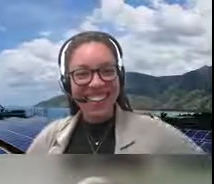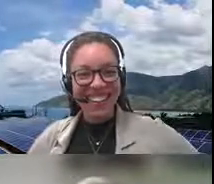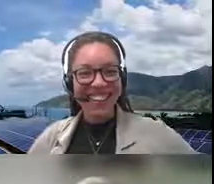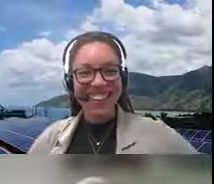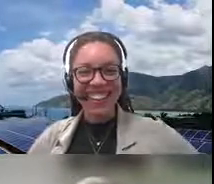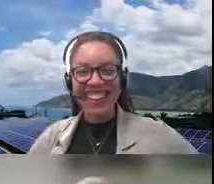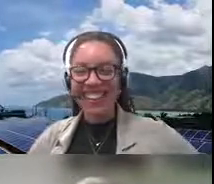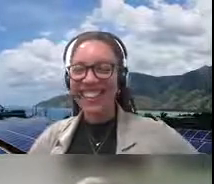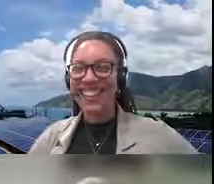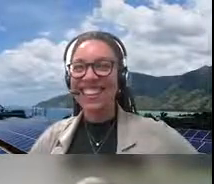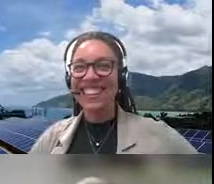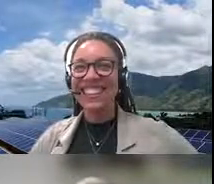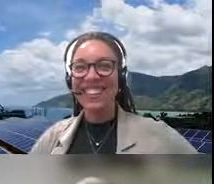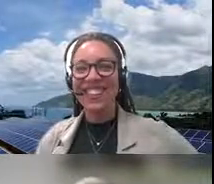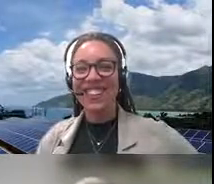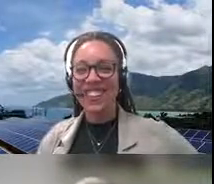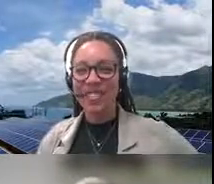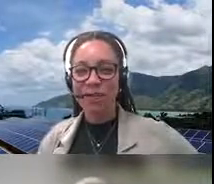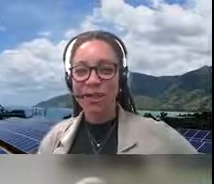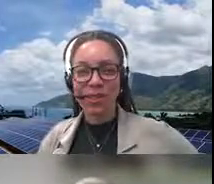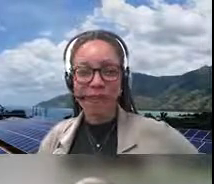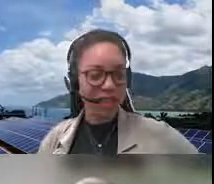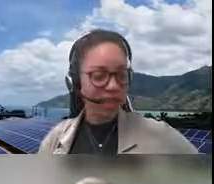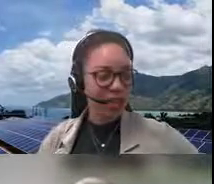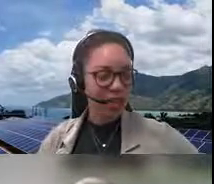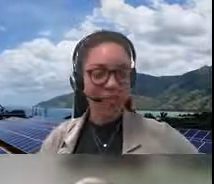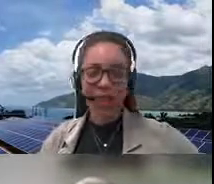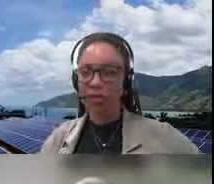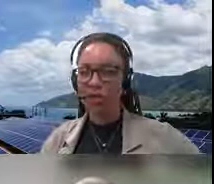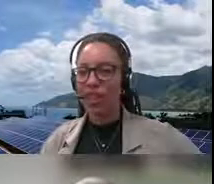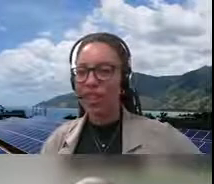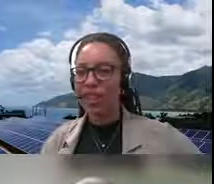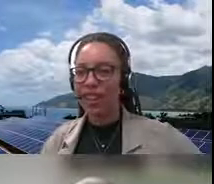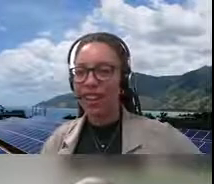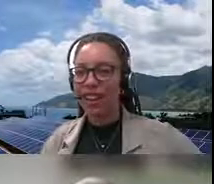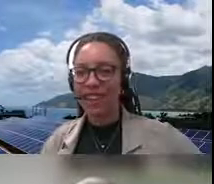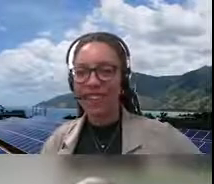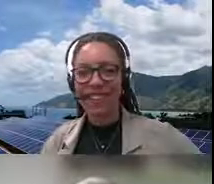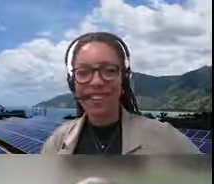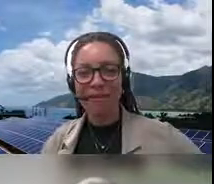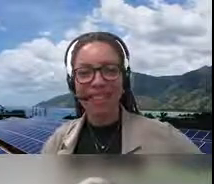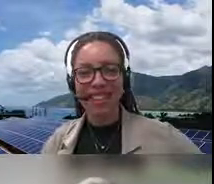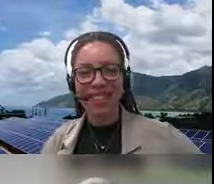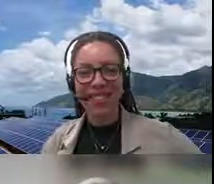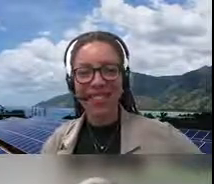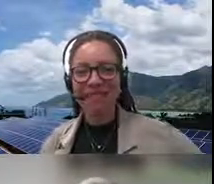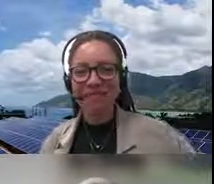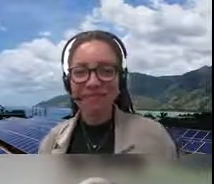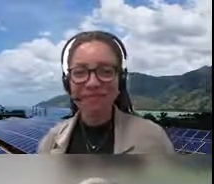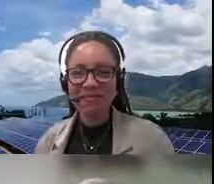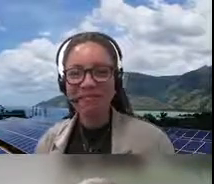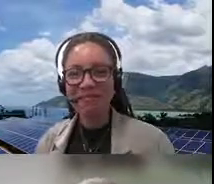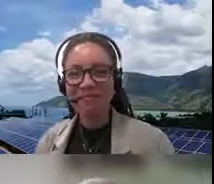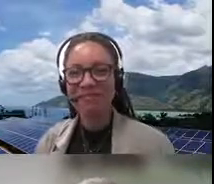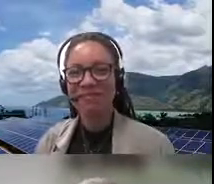so he can get through this portion of the presentation much more efficiently than I can. Up to you, Ash.